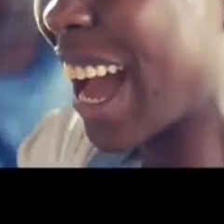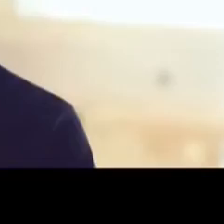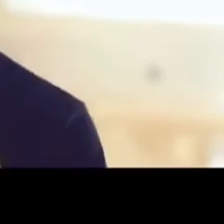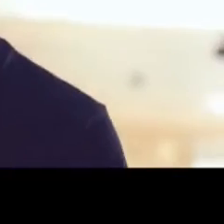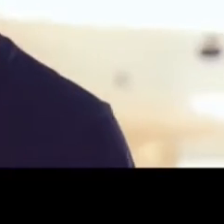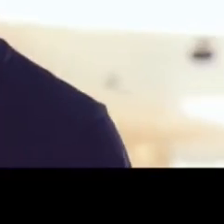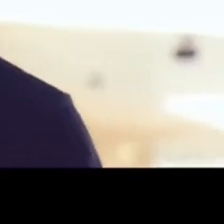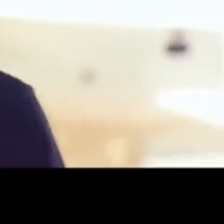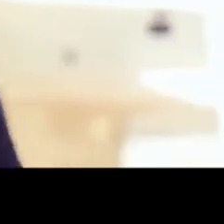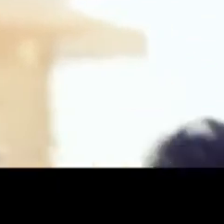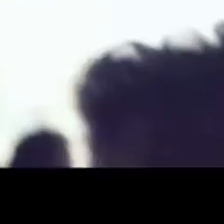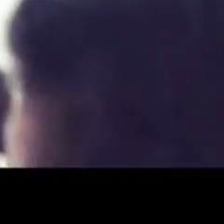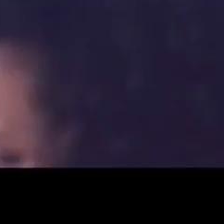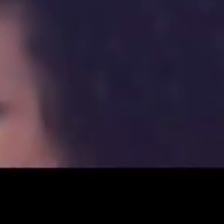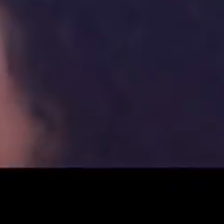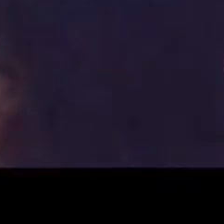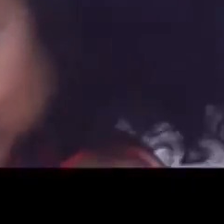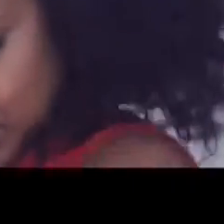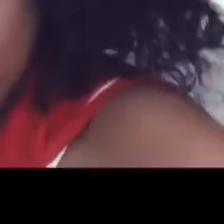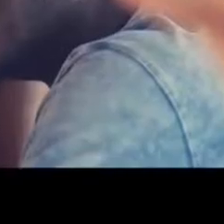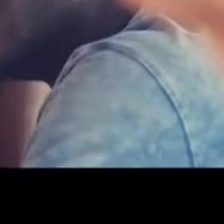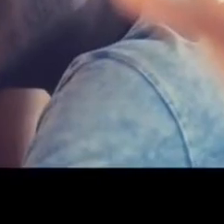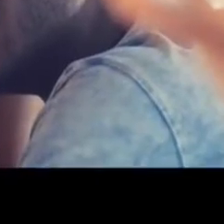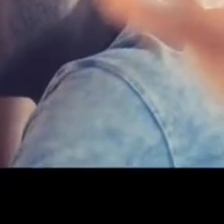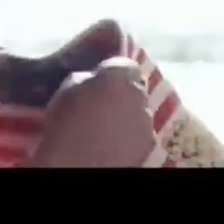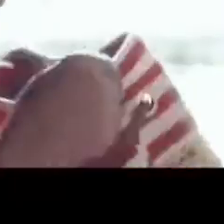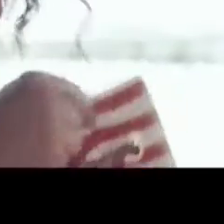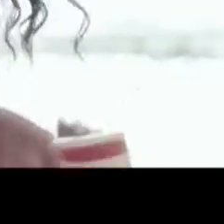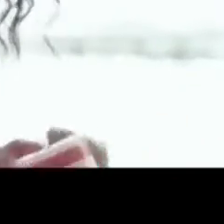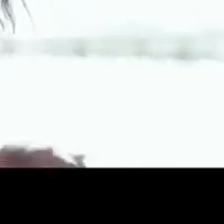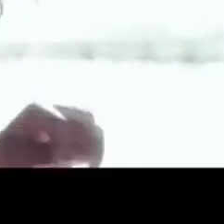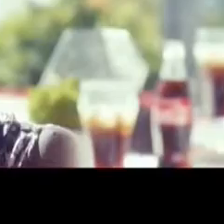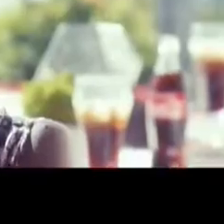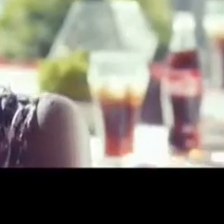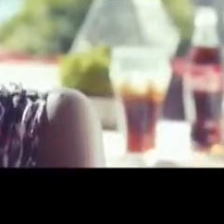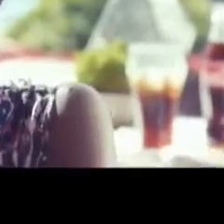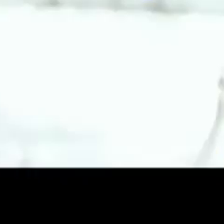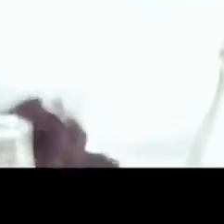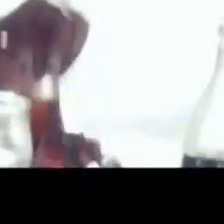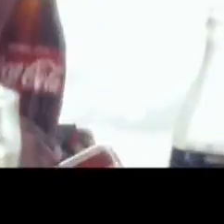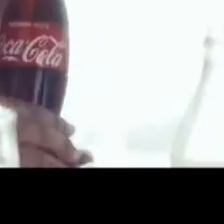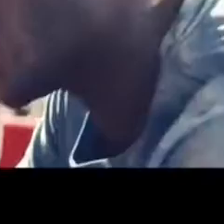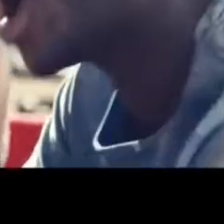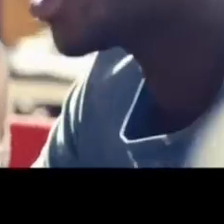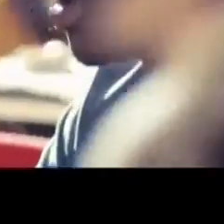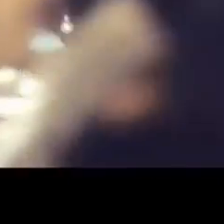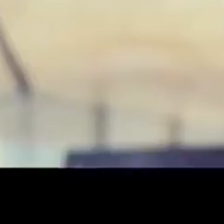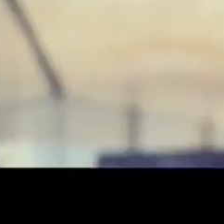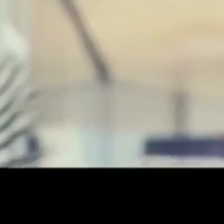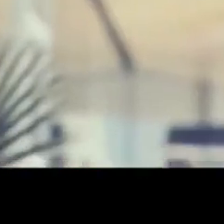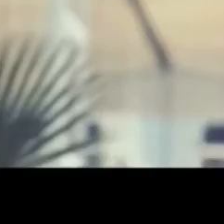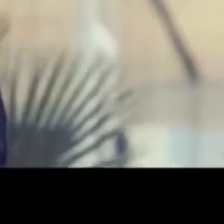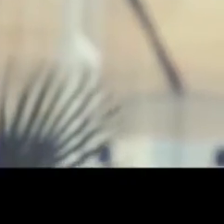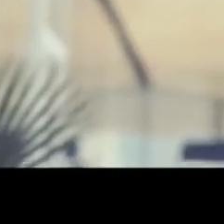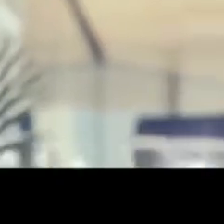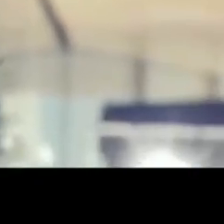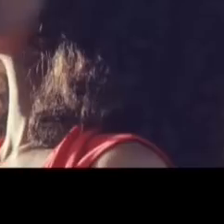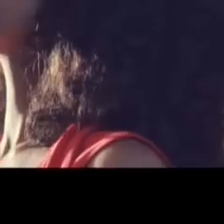Coca-Cola. Why don't you sneak inside your bag? Forever you feel, together be real,